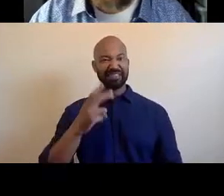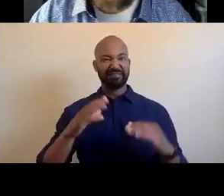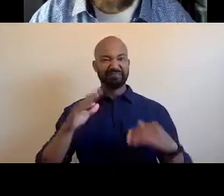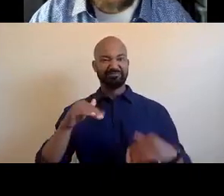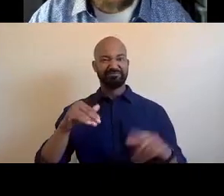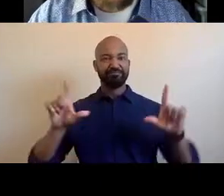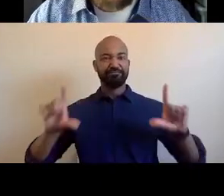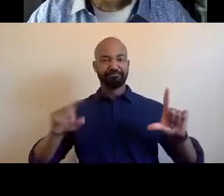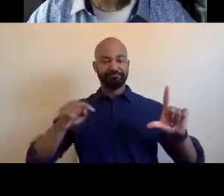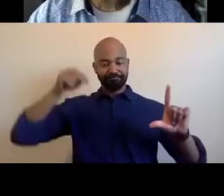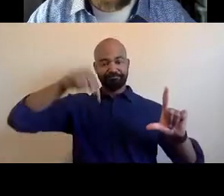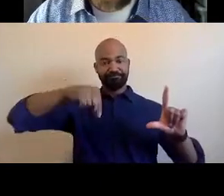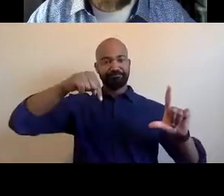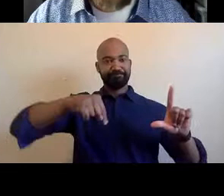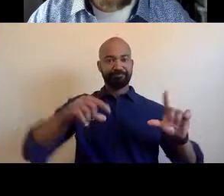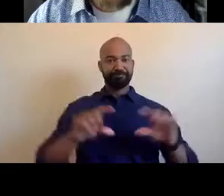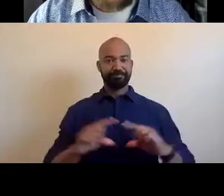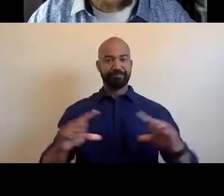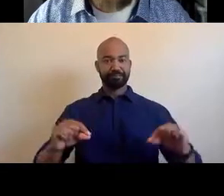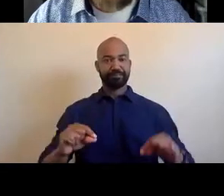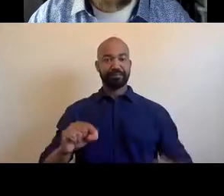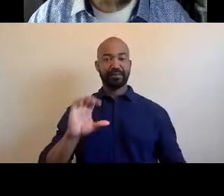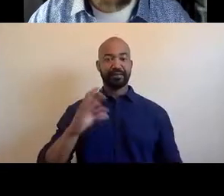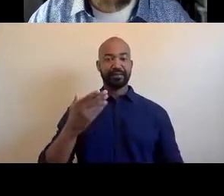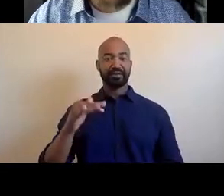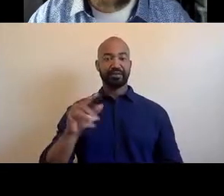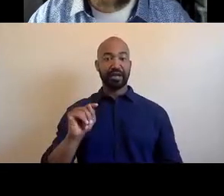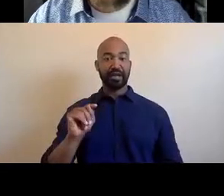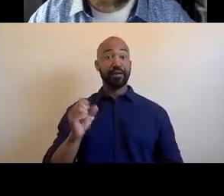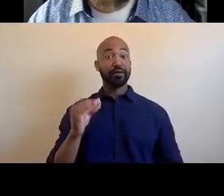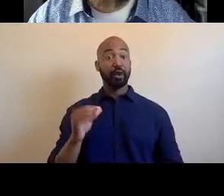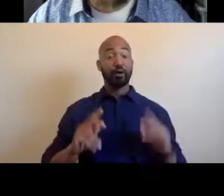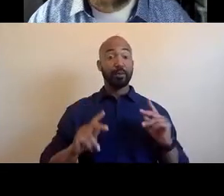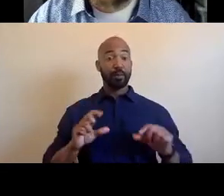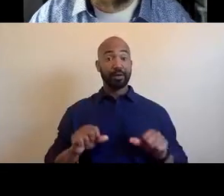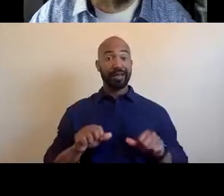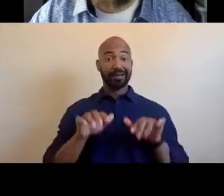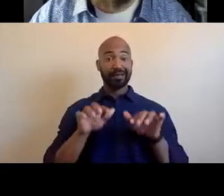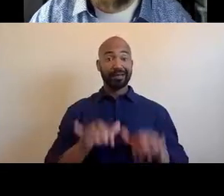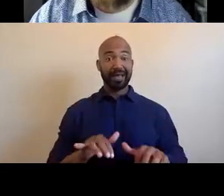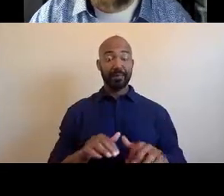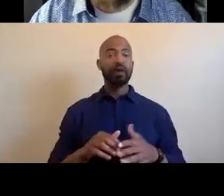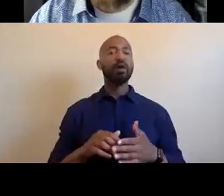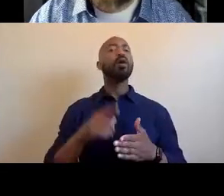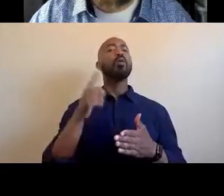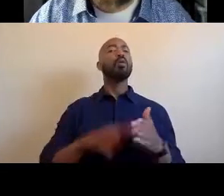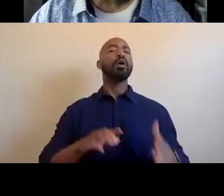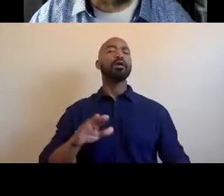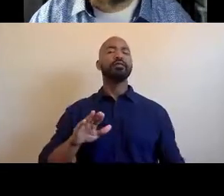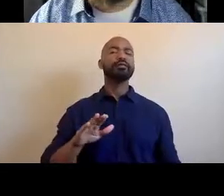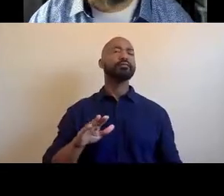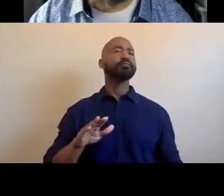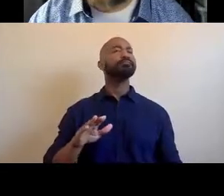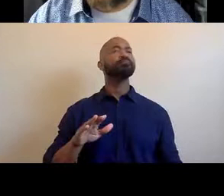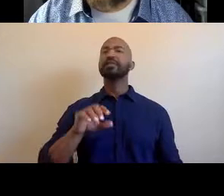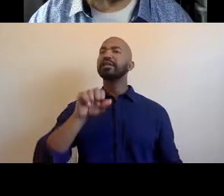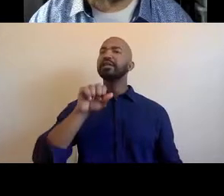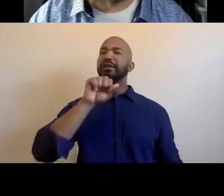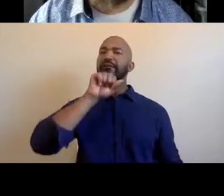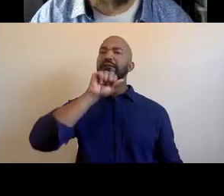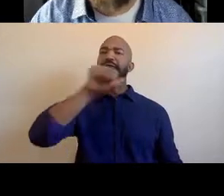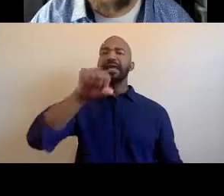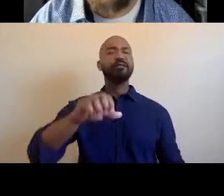screen. And why don't we have folks type in, what is the favorite way that you like to move your